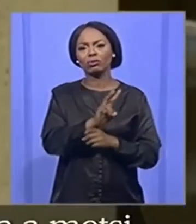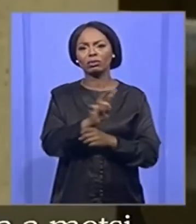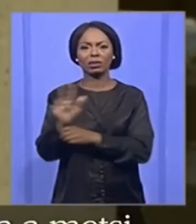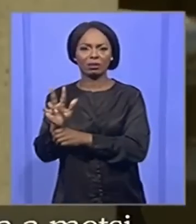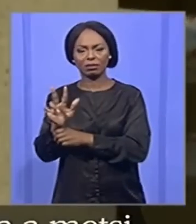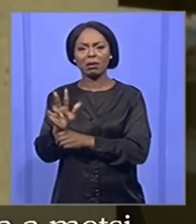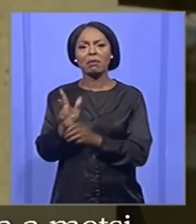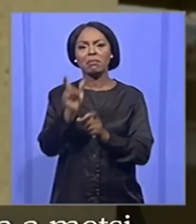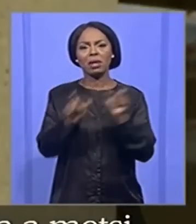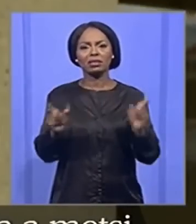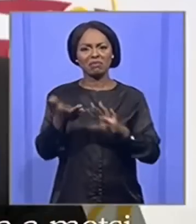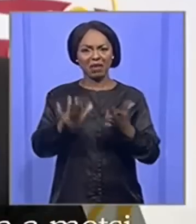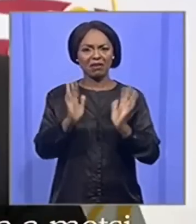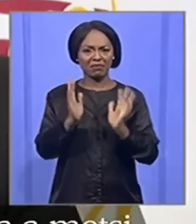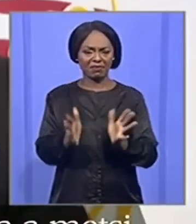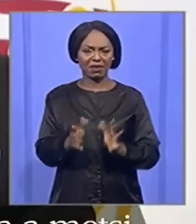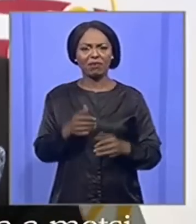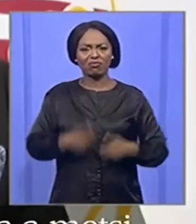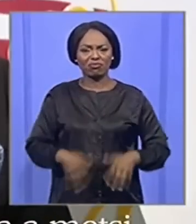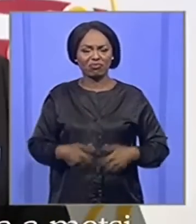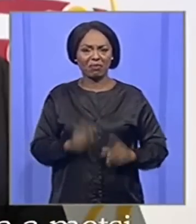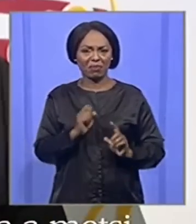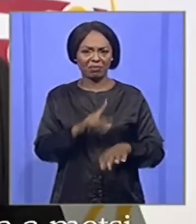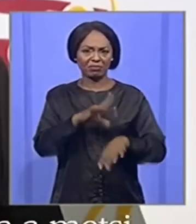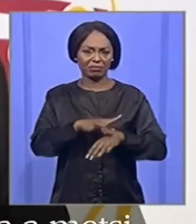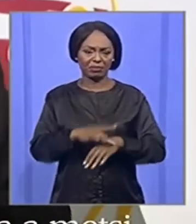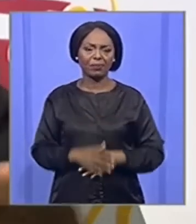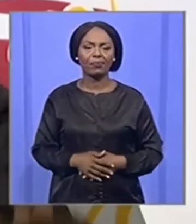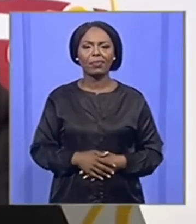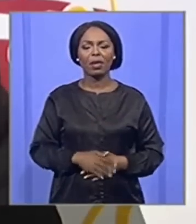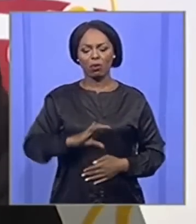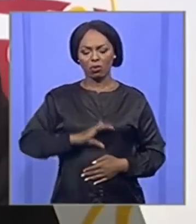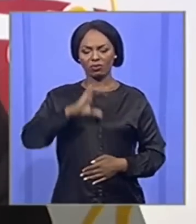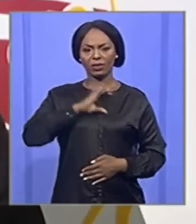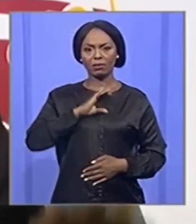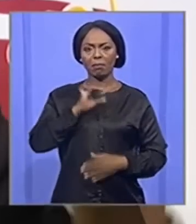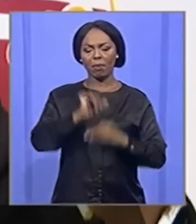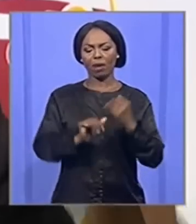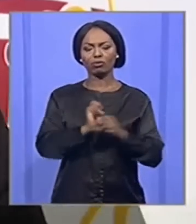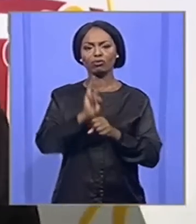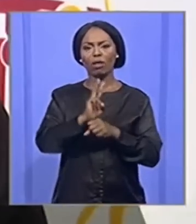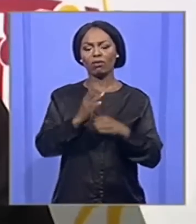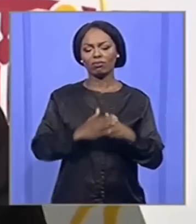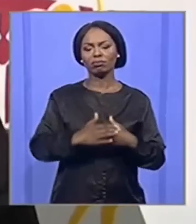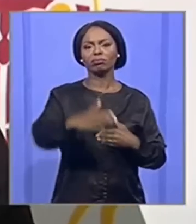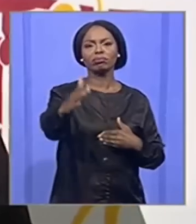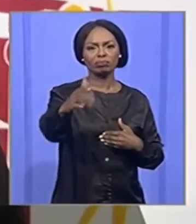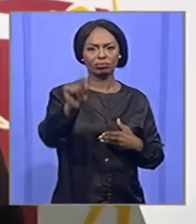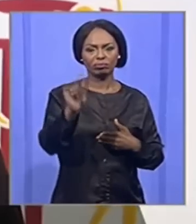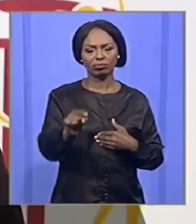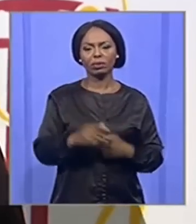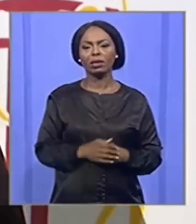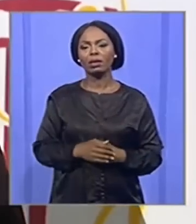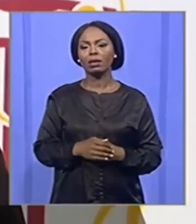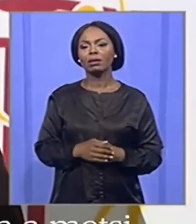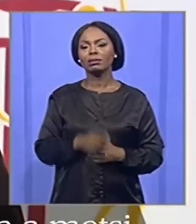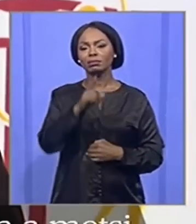29. I can freely say with confidence that in the next 12 months or so, the package plant, once it is